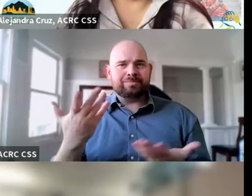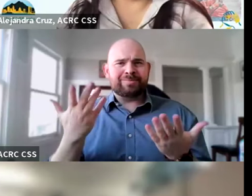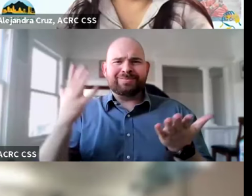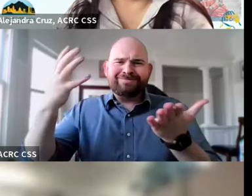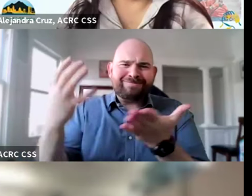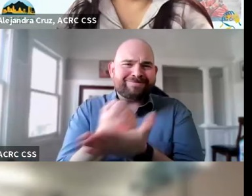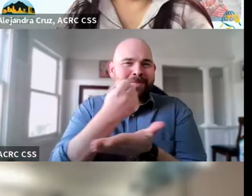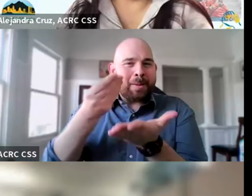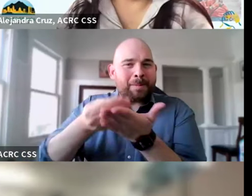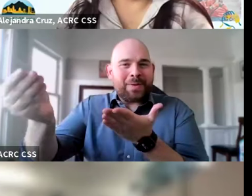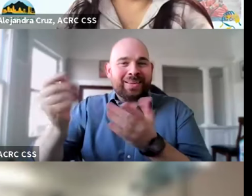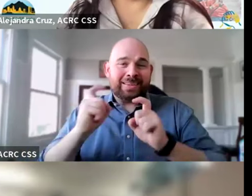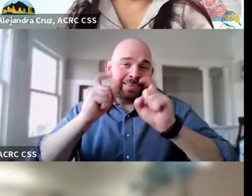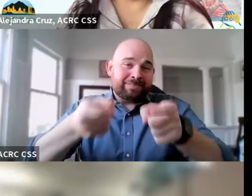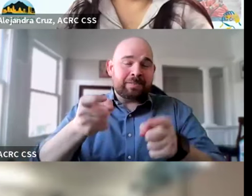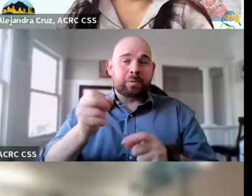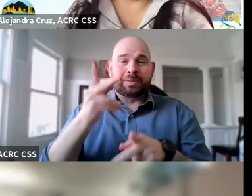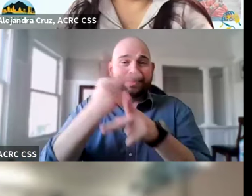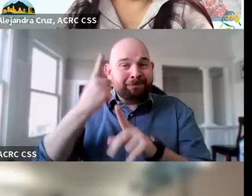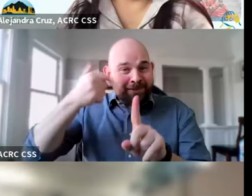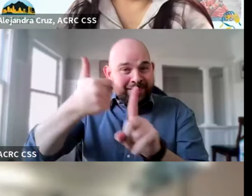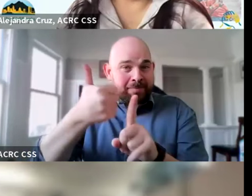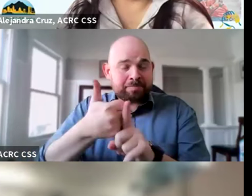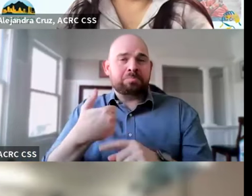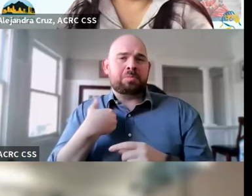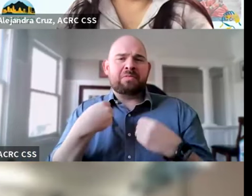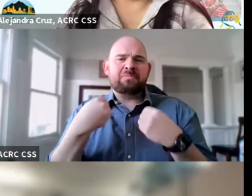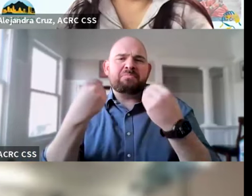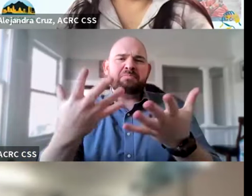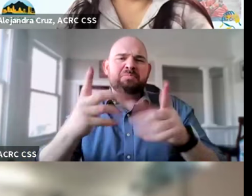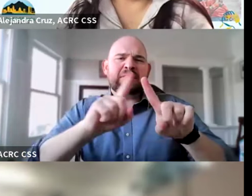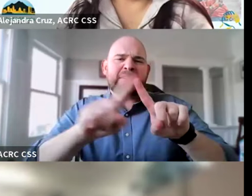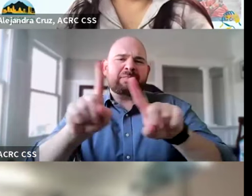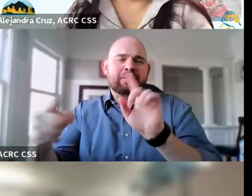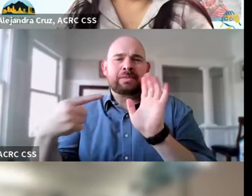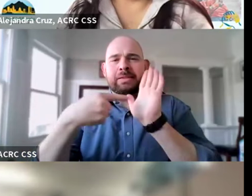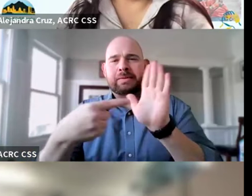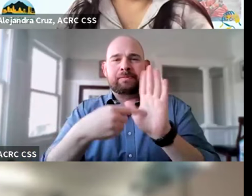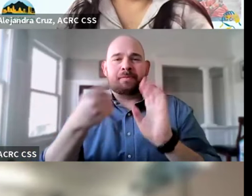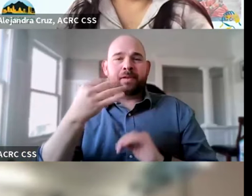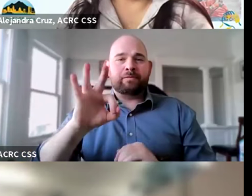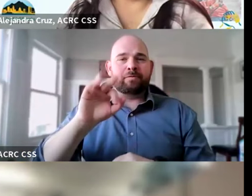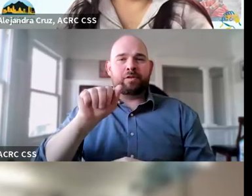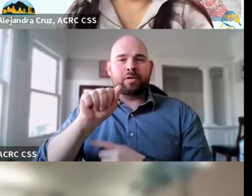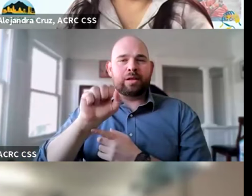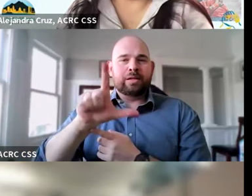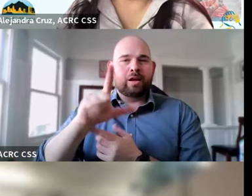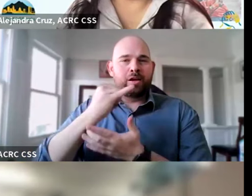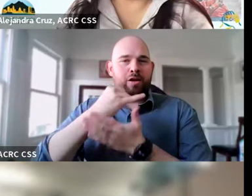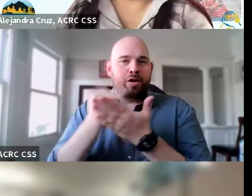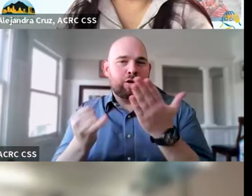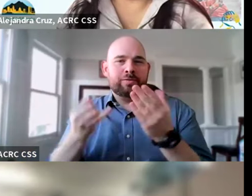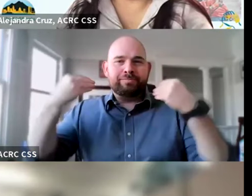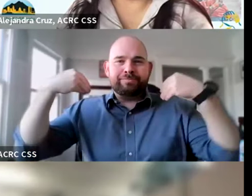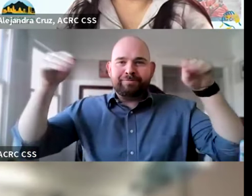with Starbucks was like. And so maybe you could buy some deaf art for yourself or for a friend